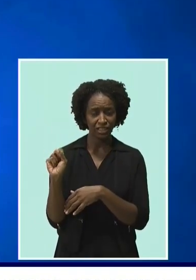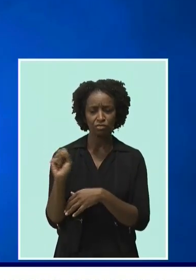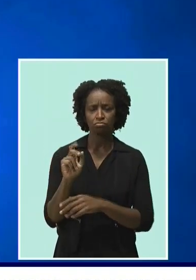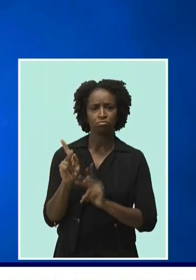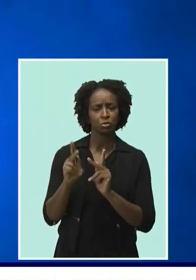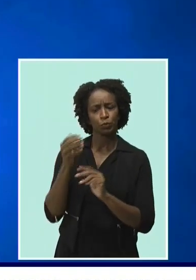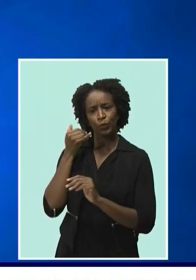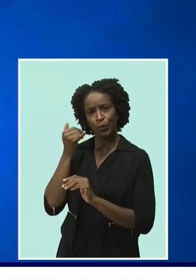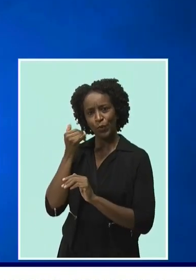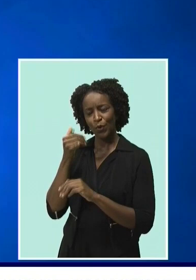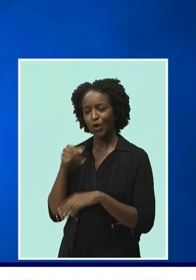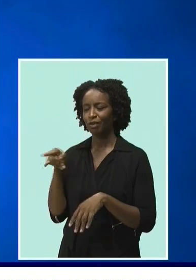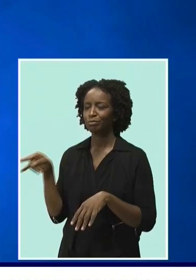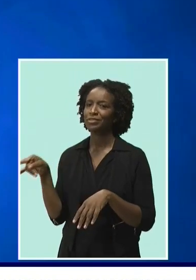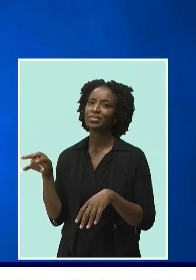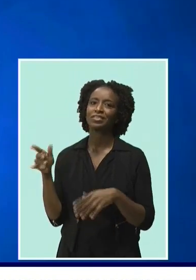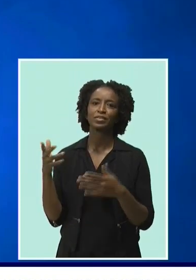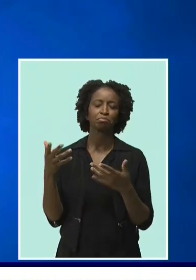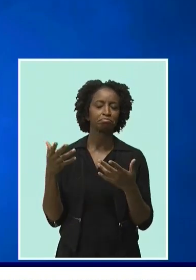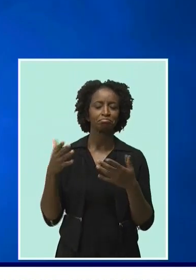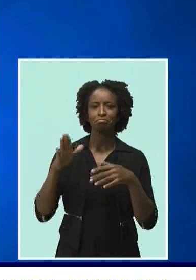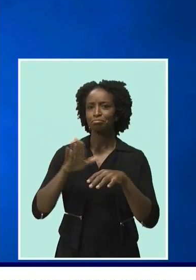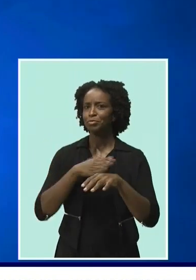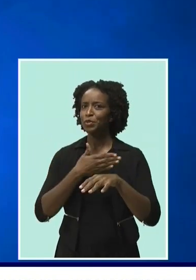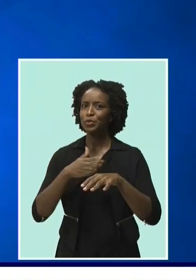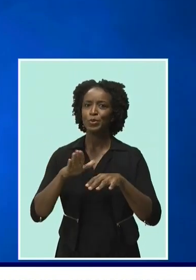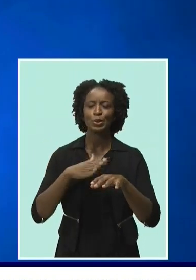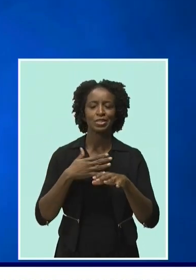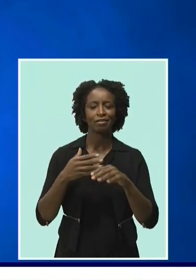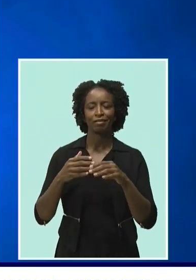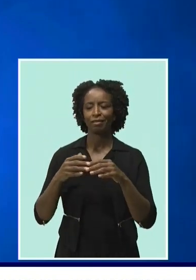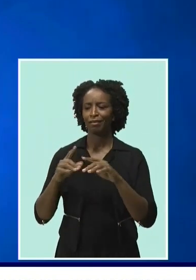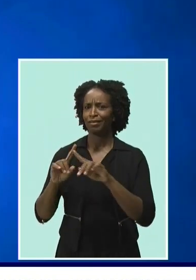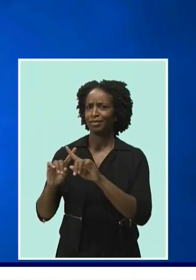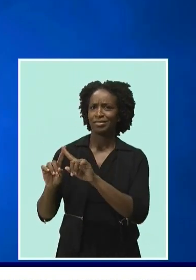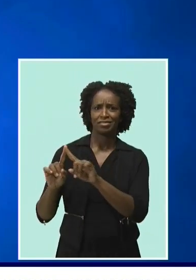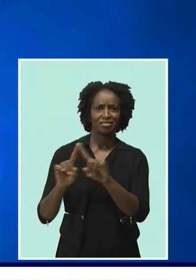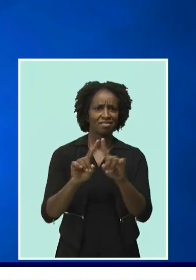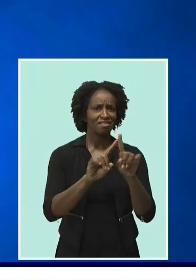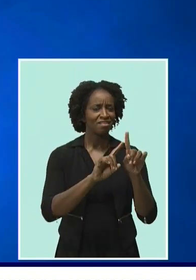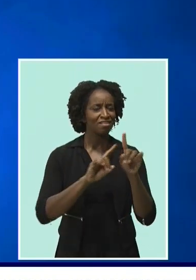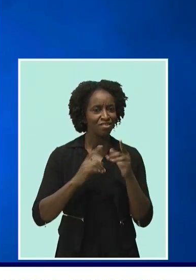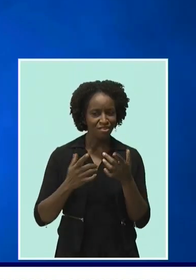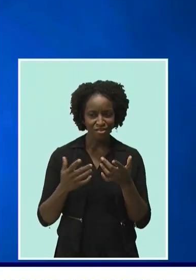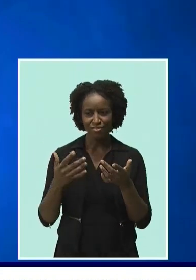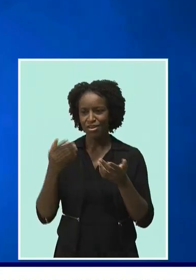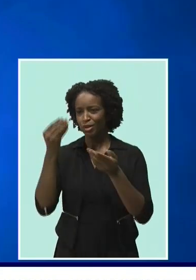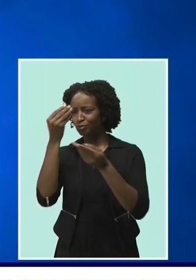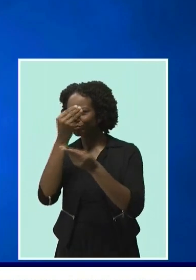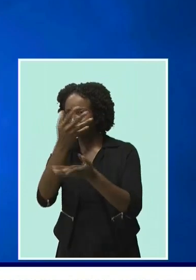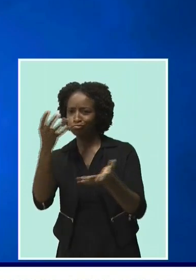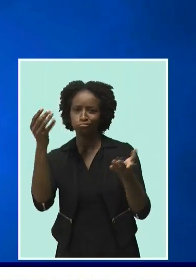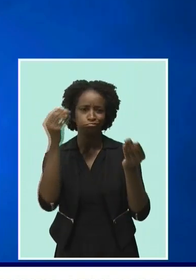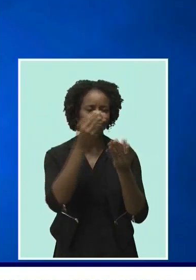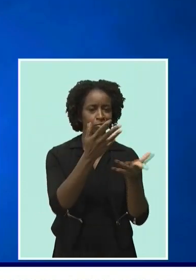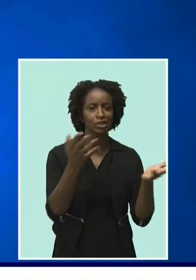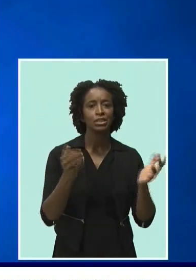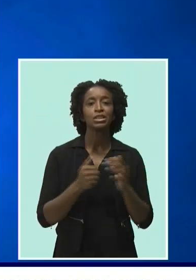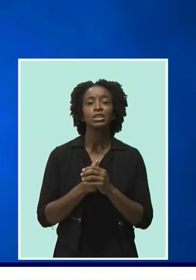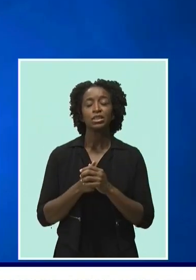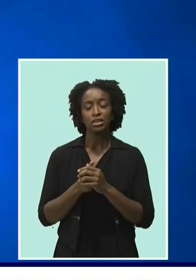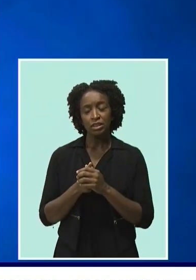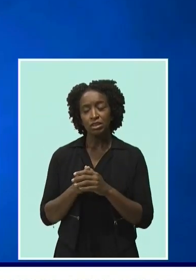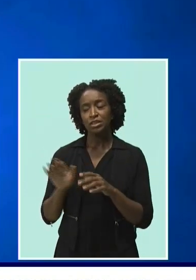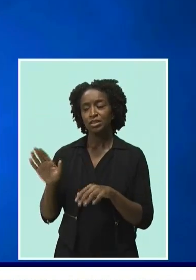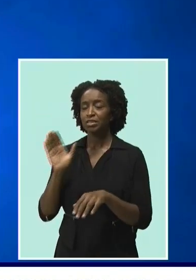a disc jockey, where he demonstrated his extraordinary skills and knowledge of music to a much wider audience. He leaves to mourn his